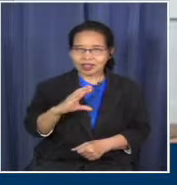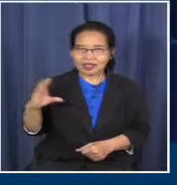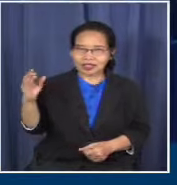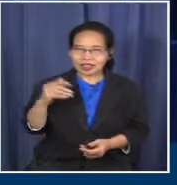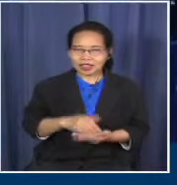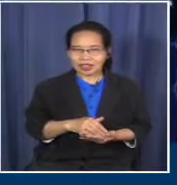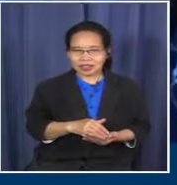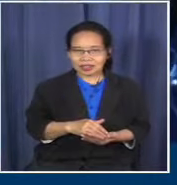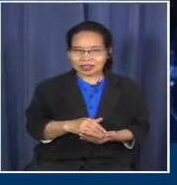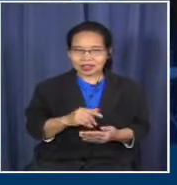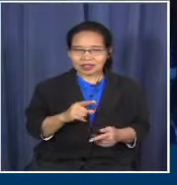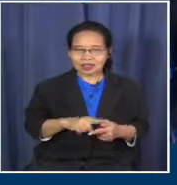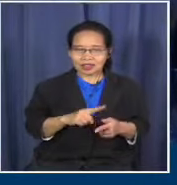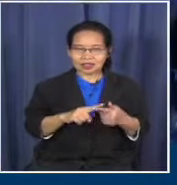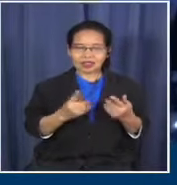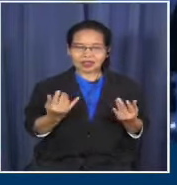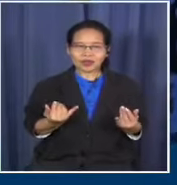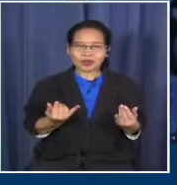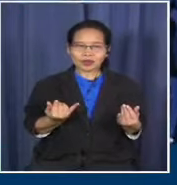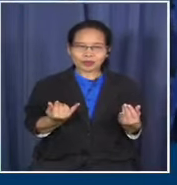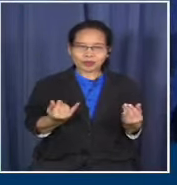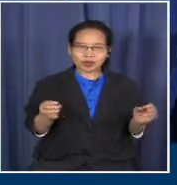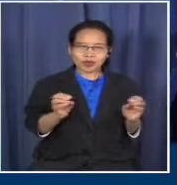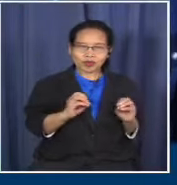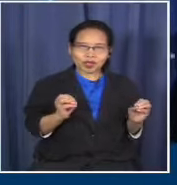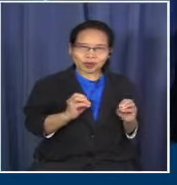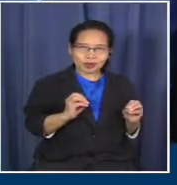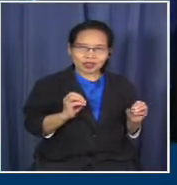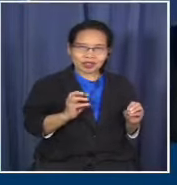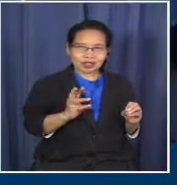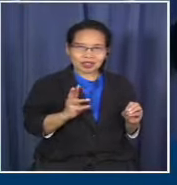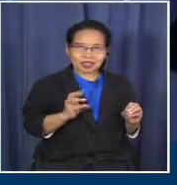years old, you will live 100 years more.